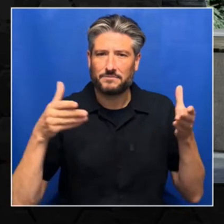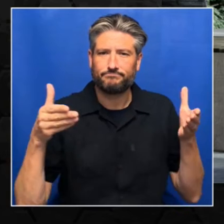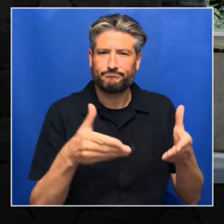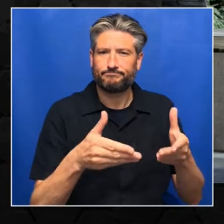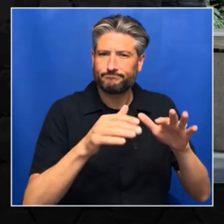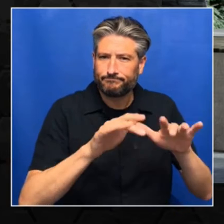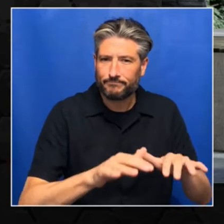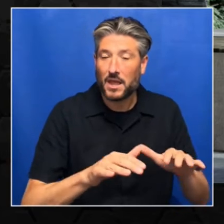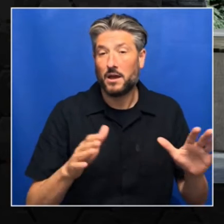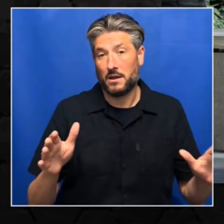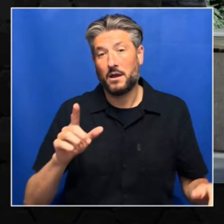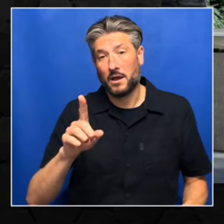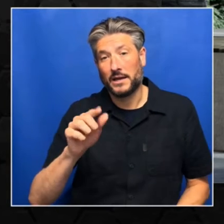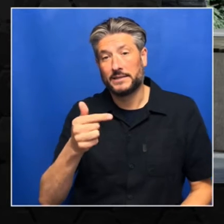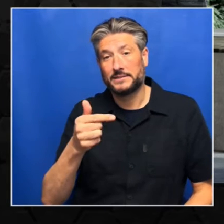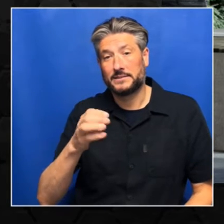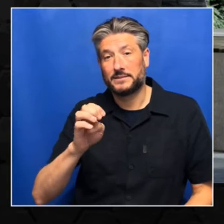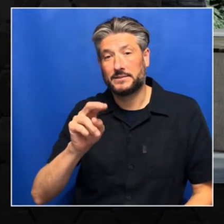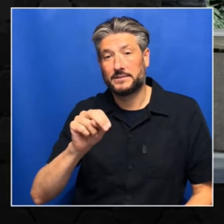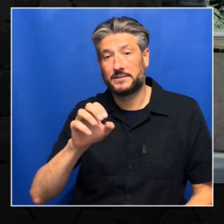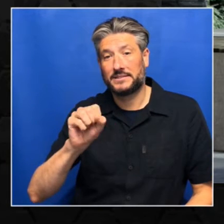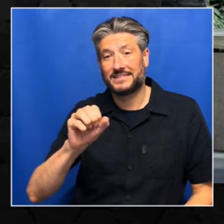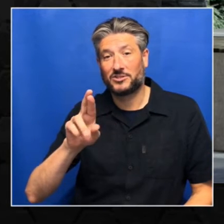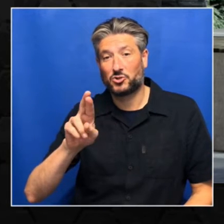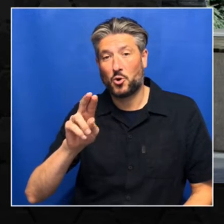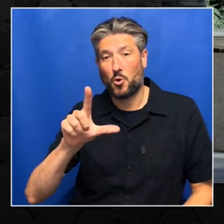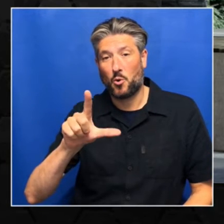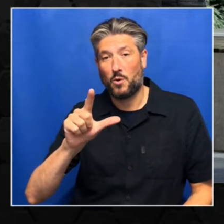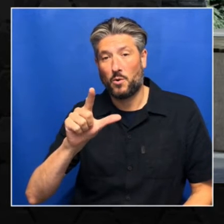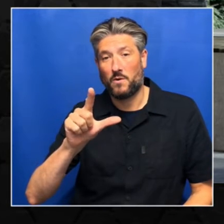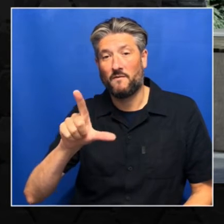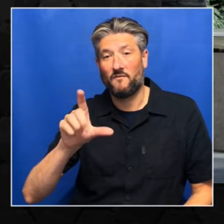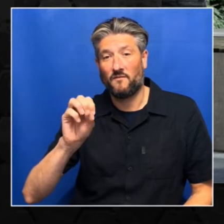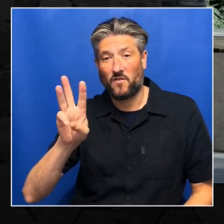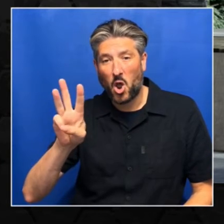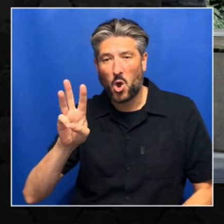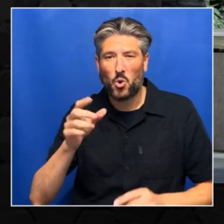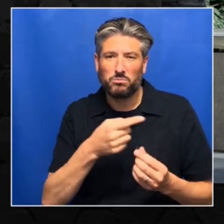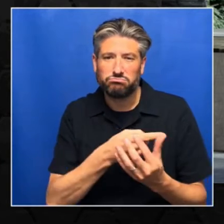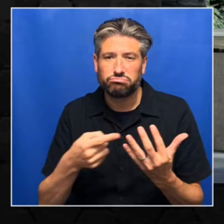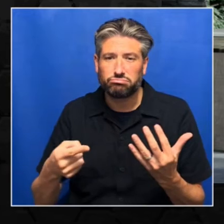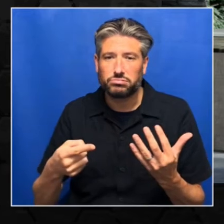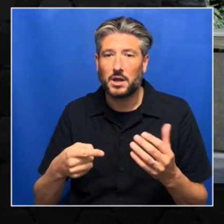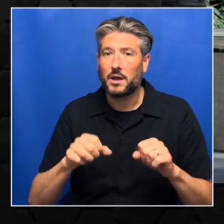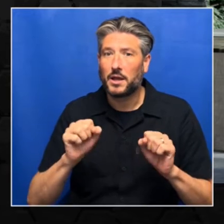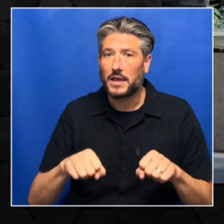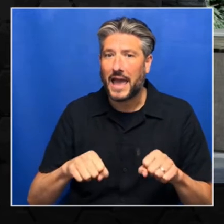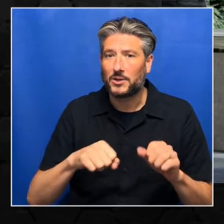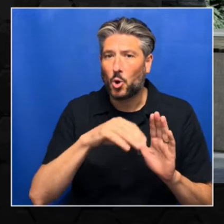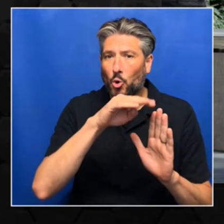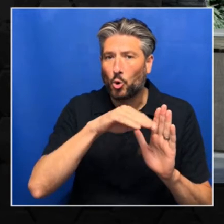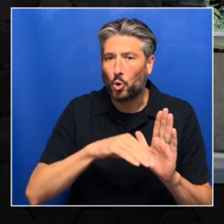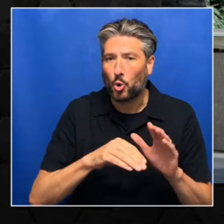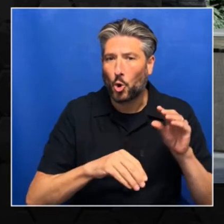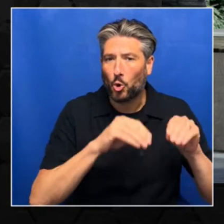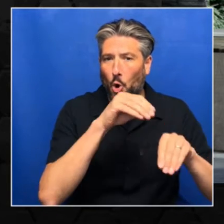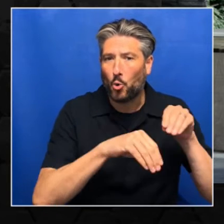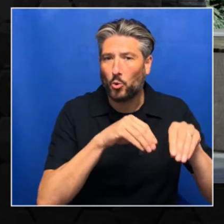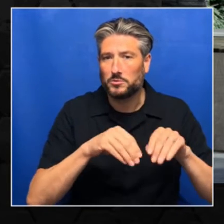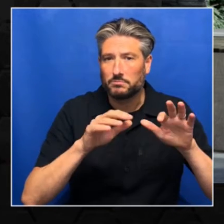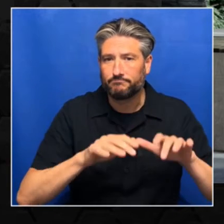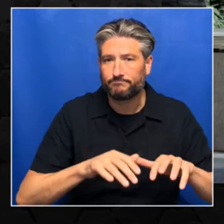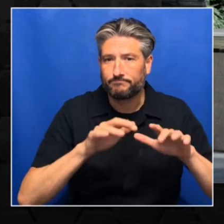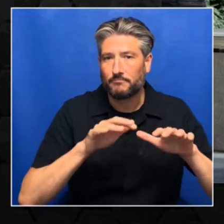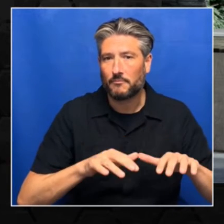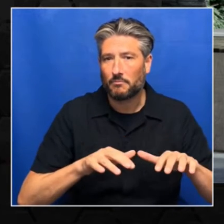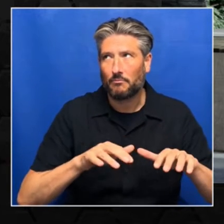these libraries, these frameworks allow you to just write some pieces of code, and then you don't have to know about the mathematical background to a great extent,